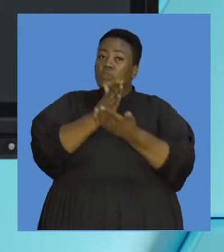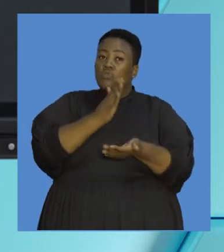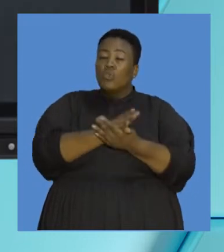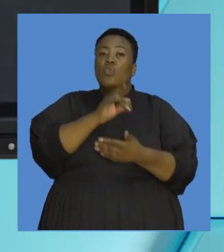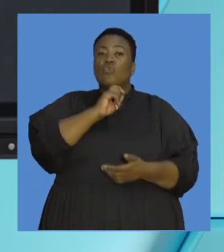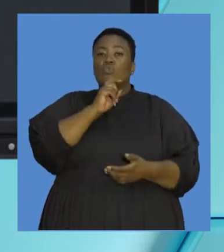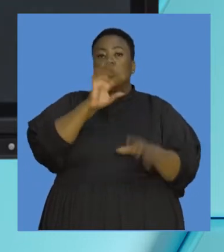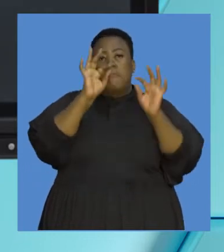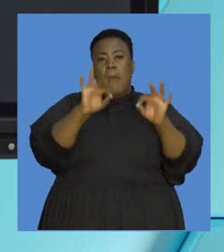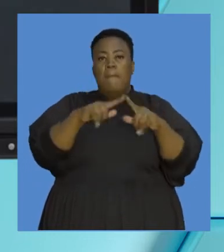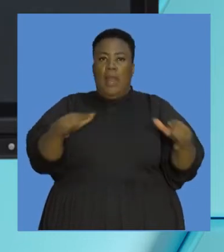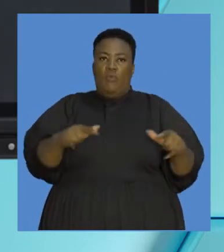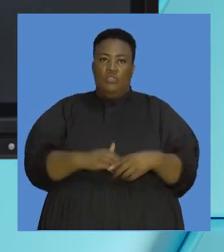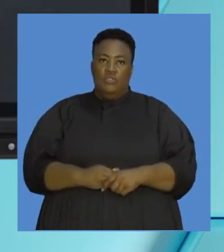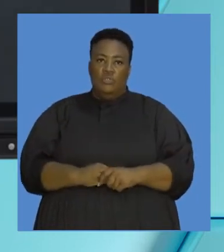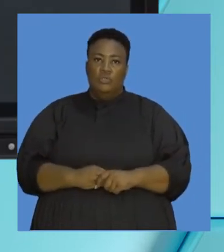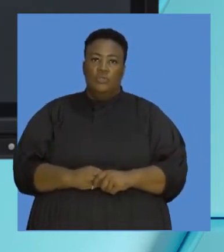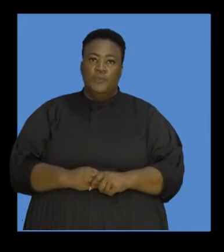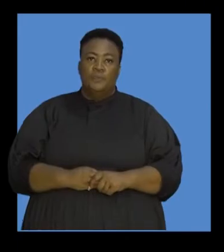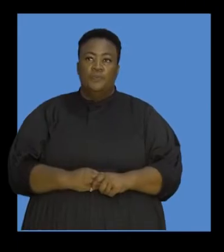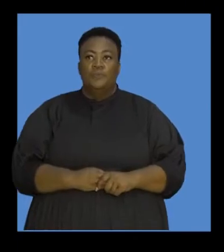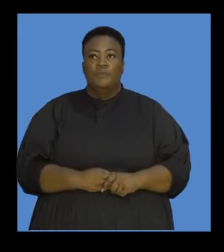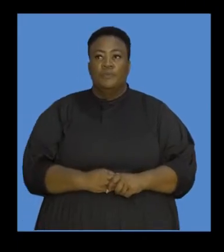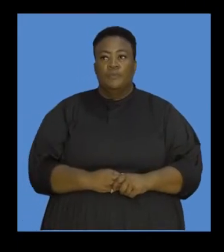that we're using the correct language, okay?